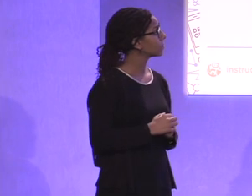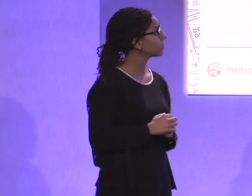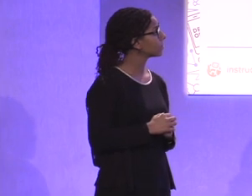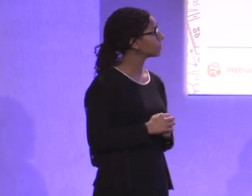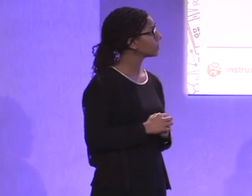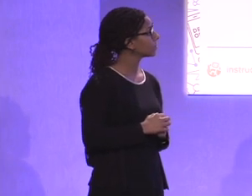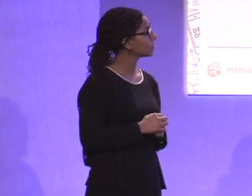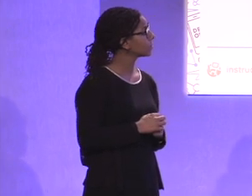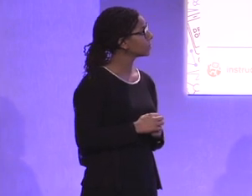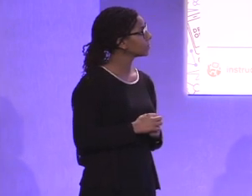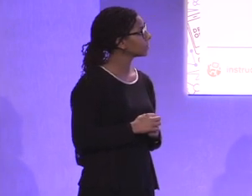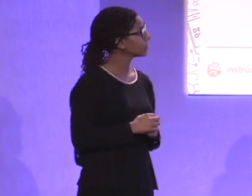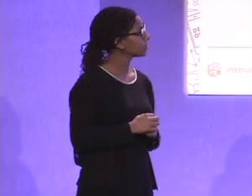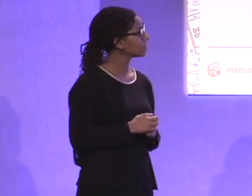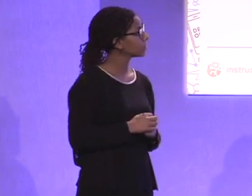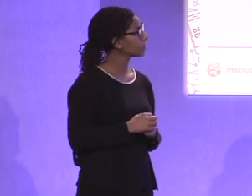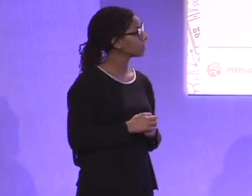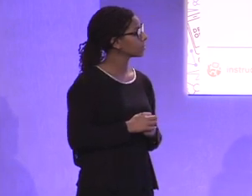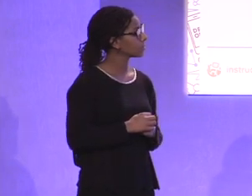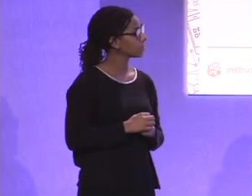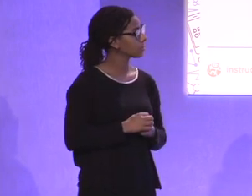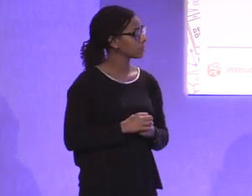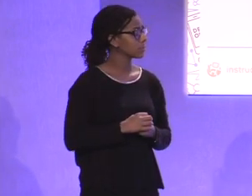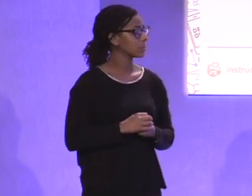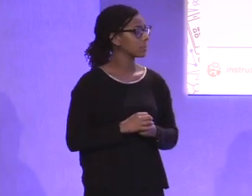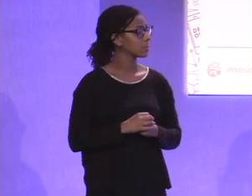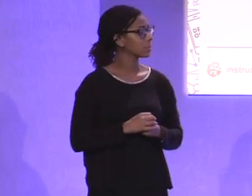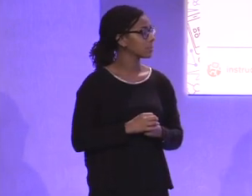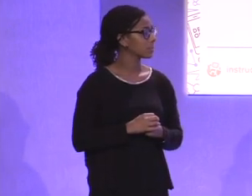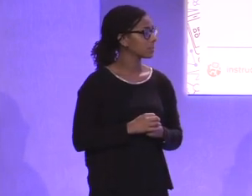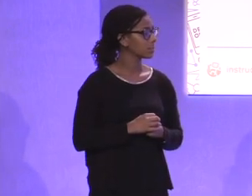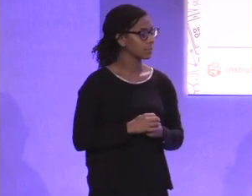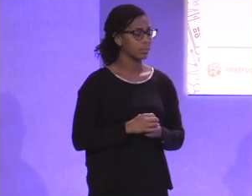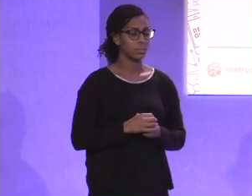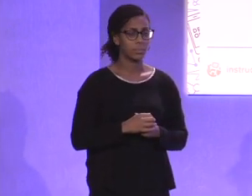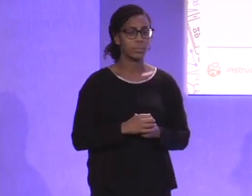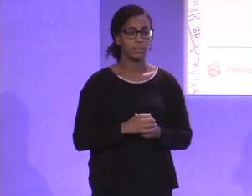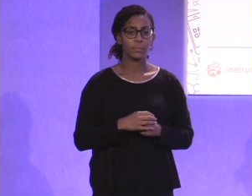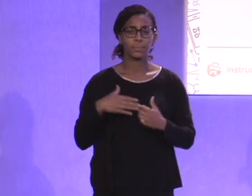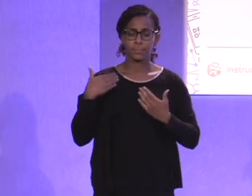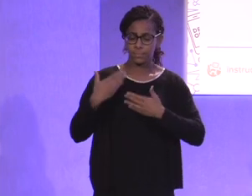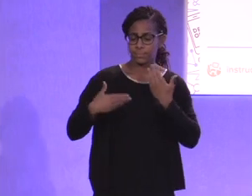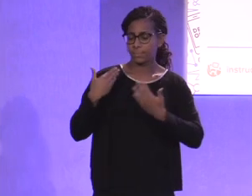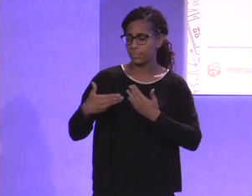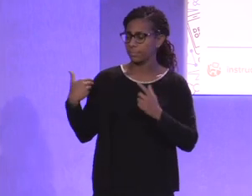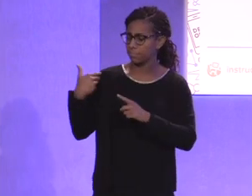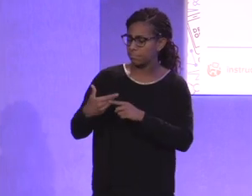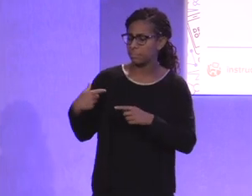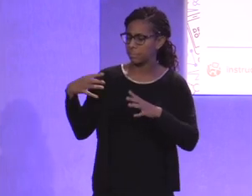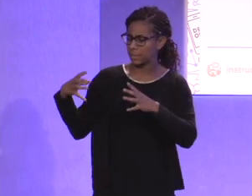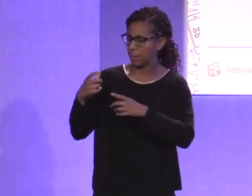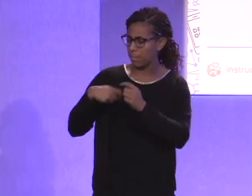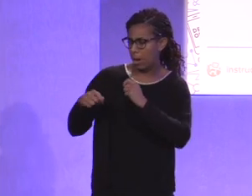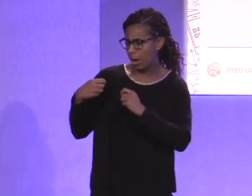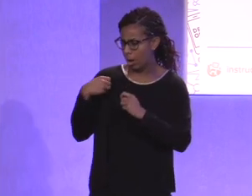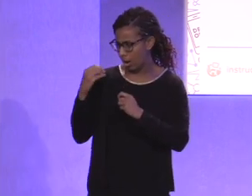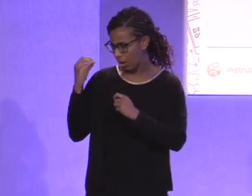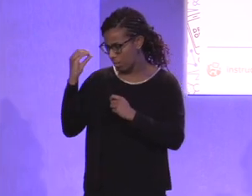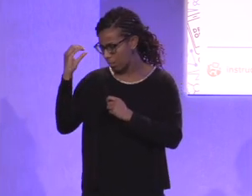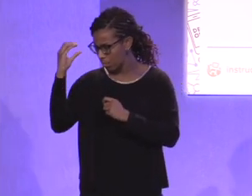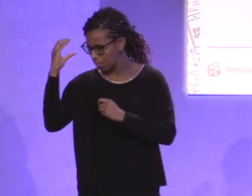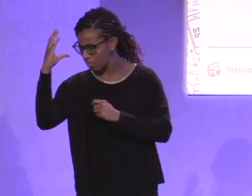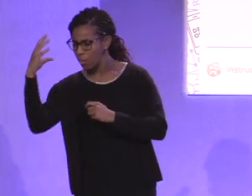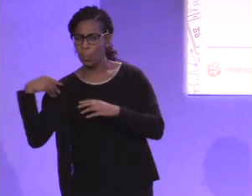Also, as our team got wiser about these things, we were coaching other product teams within Pivotal how to use